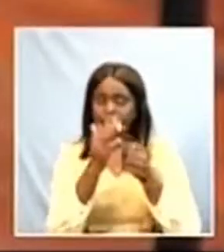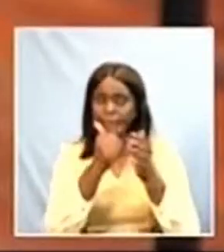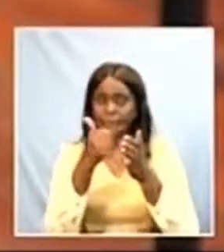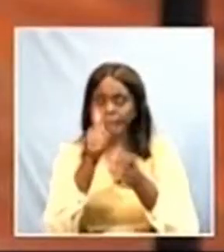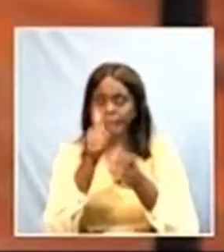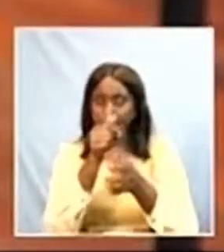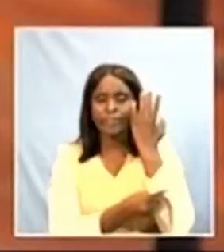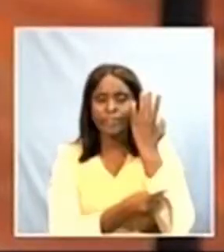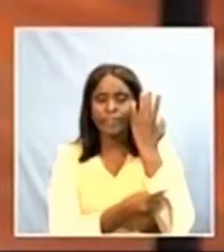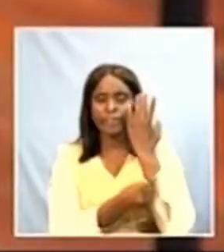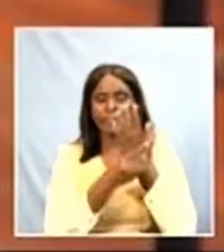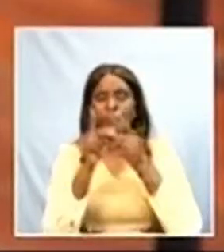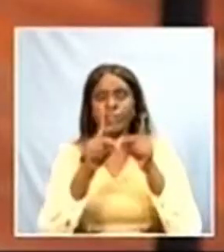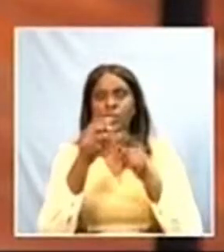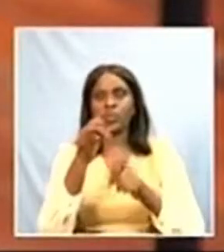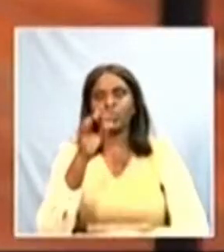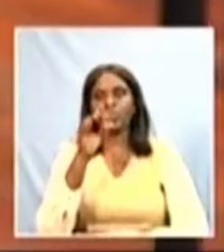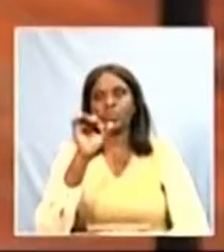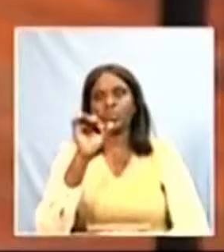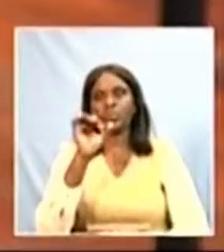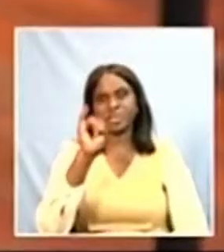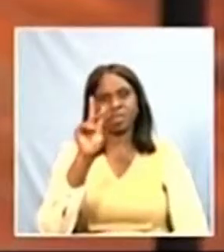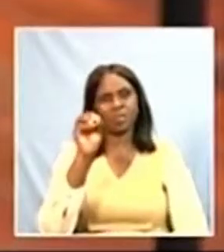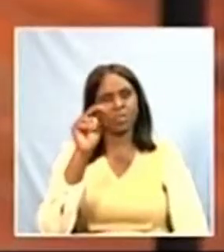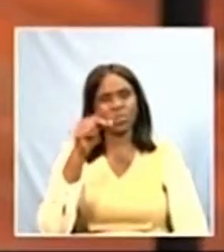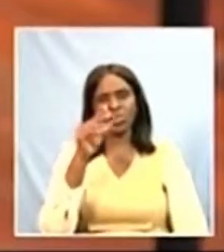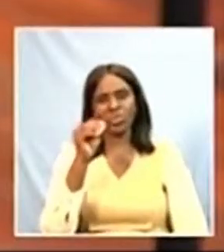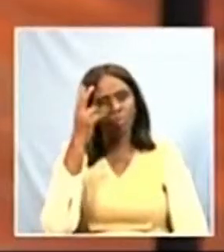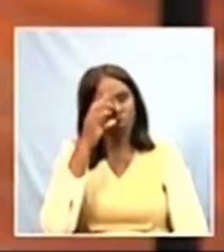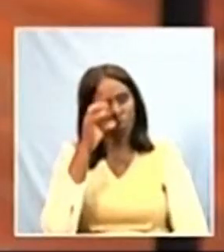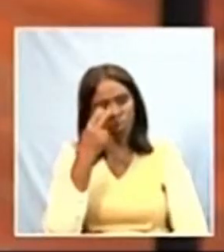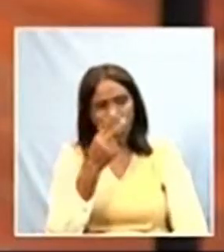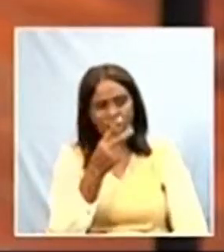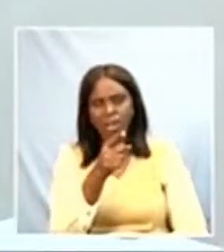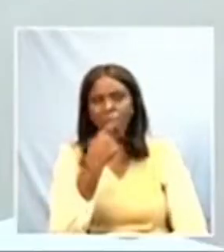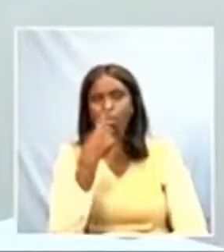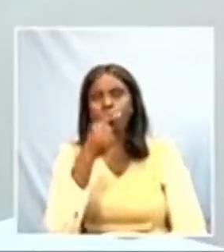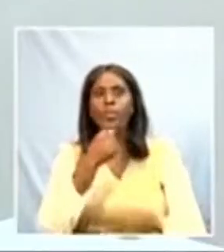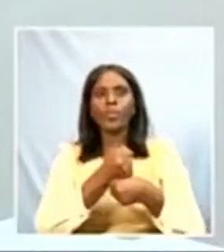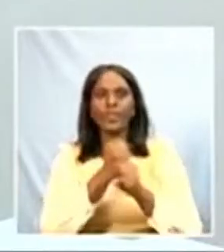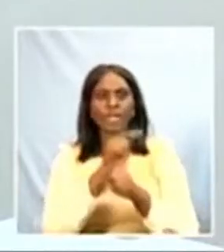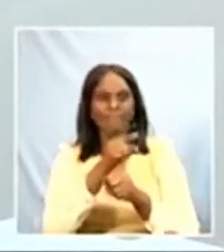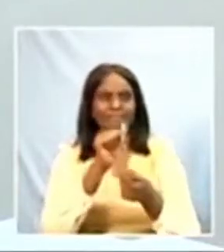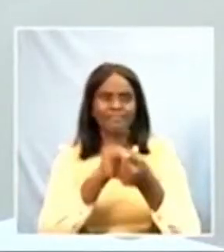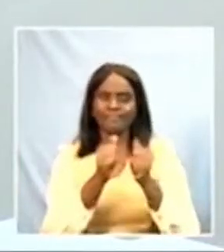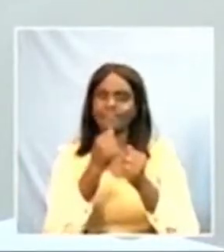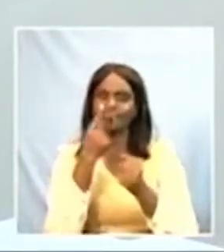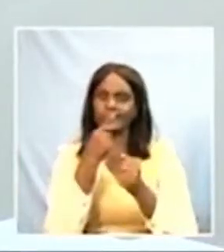this the development the people of SIKONGO have been looking for? And who is causing this?